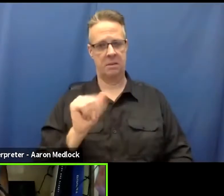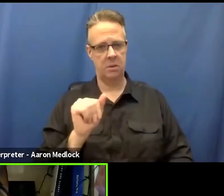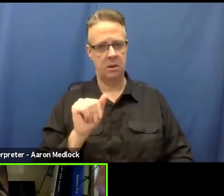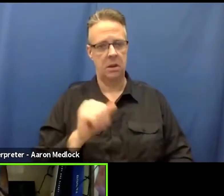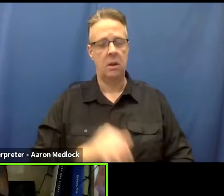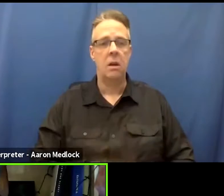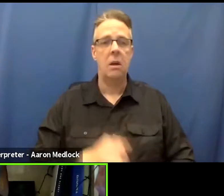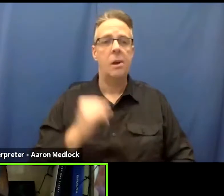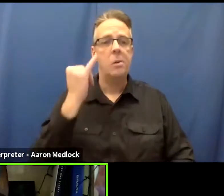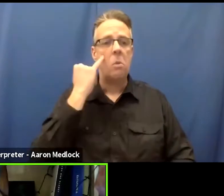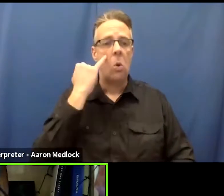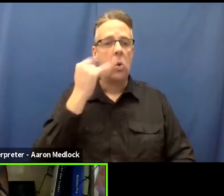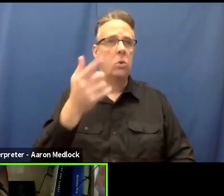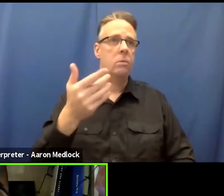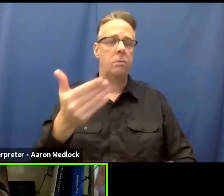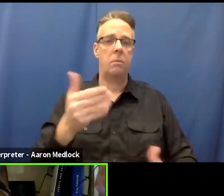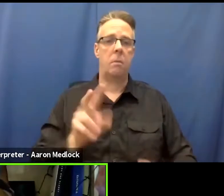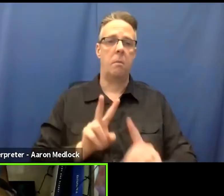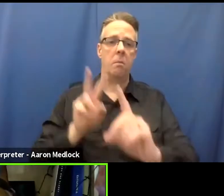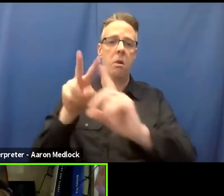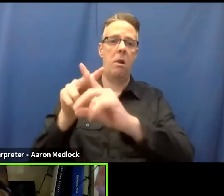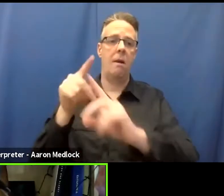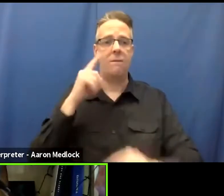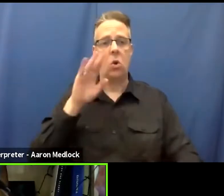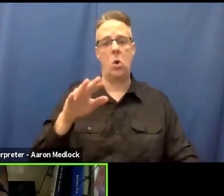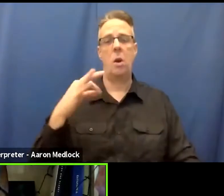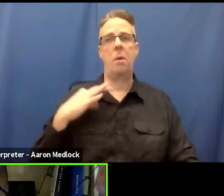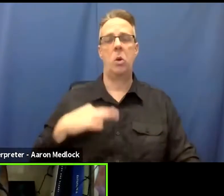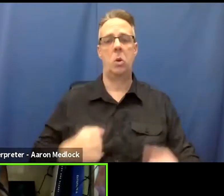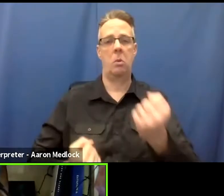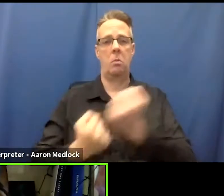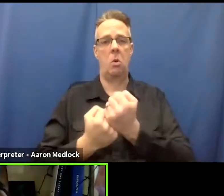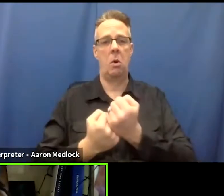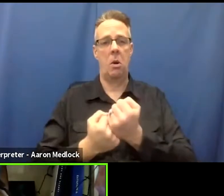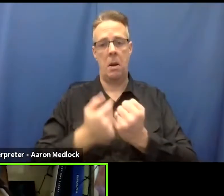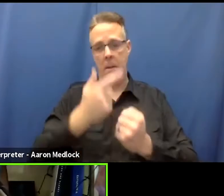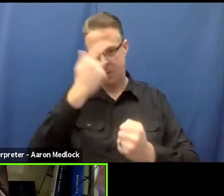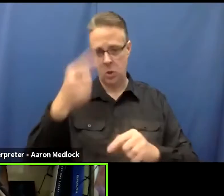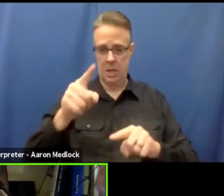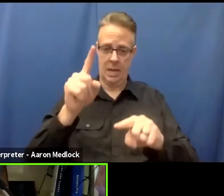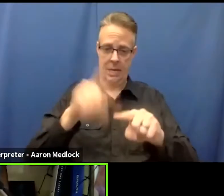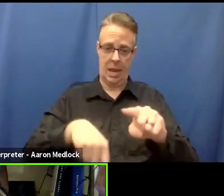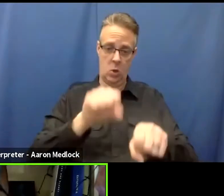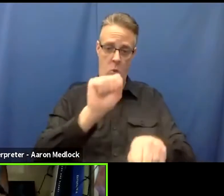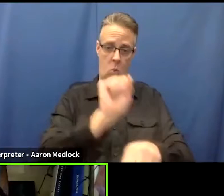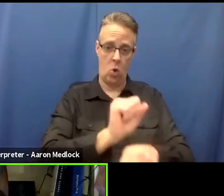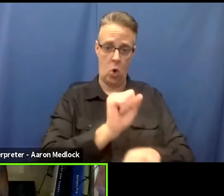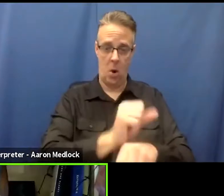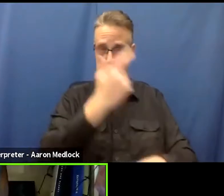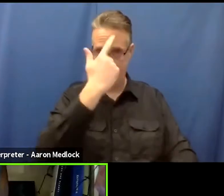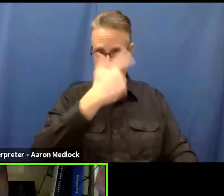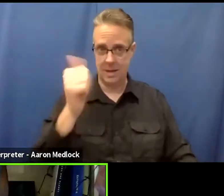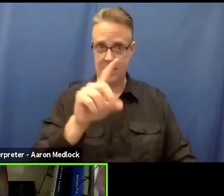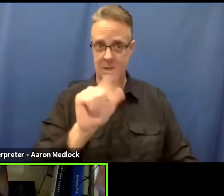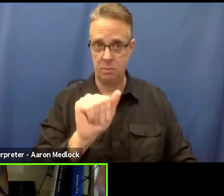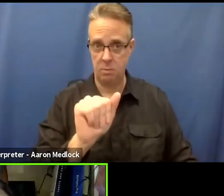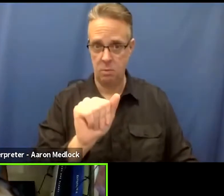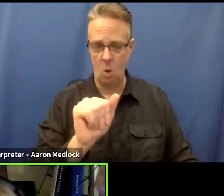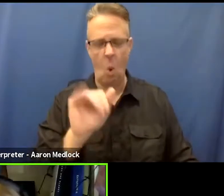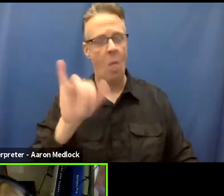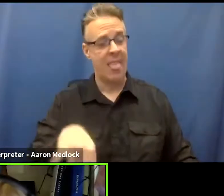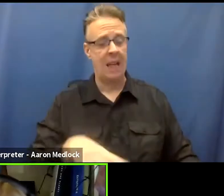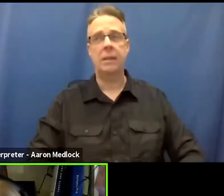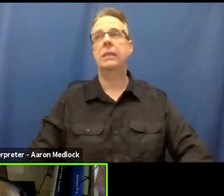apply for benefit support because you are unable to work due to your disability, that's a whole other pile